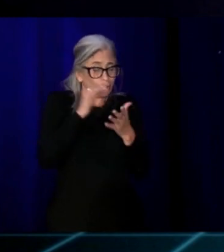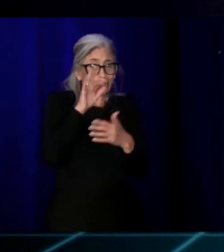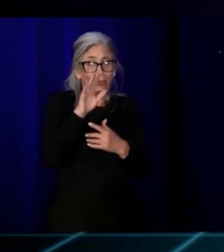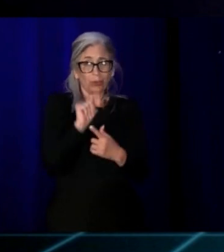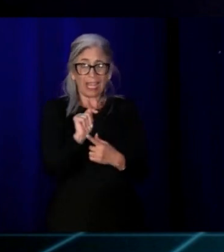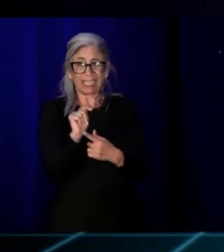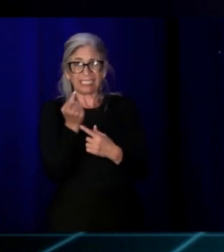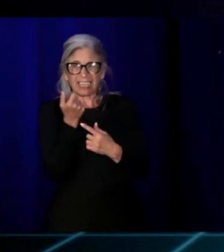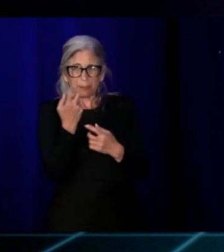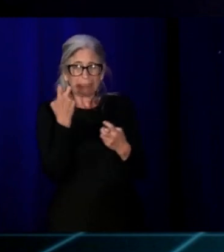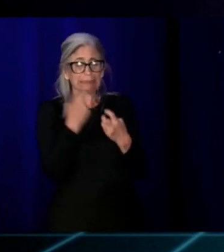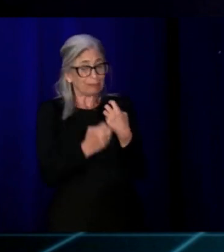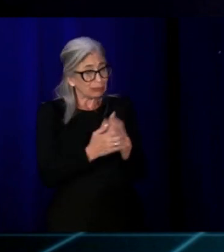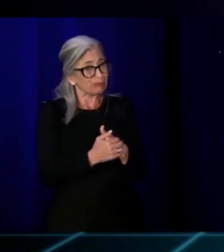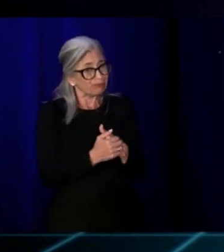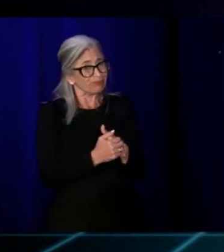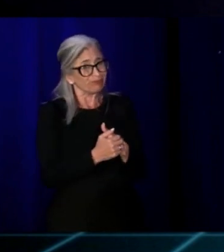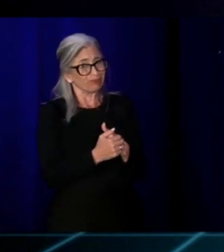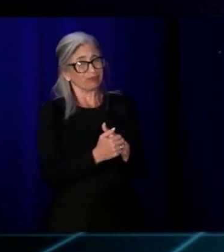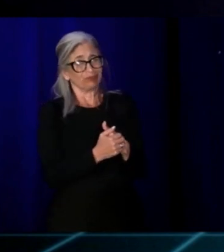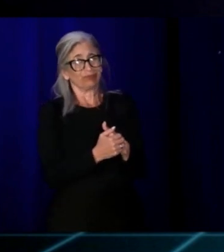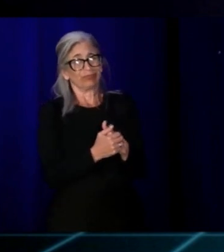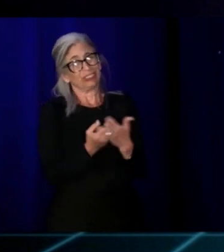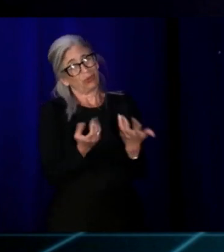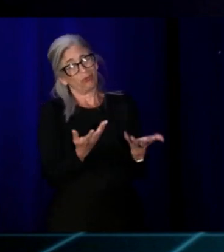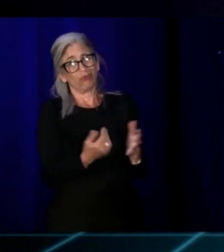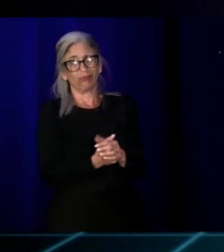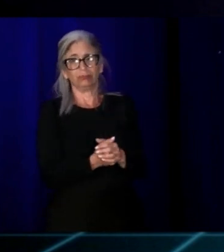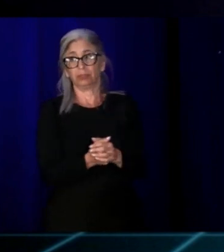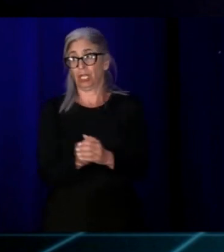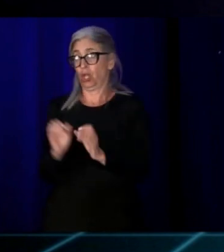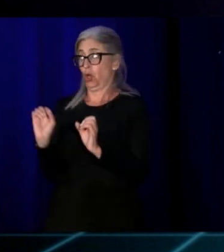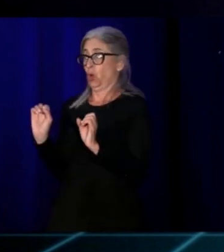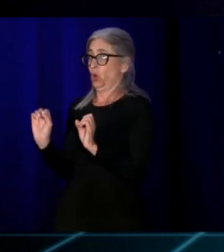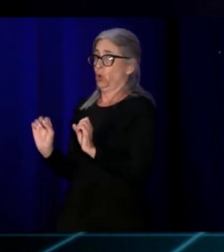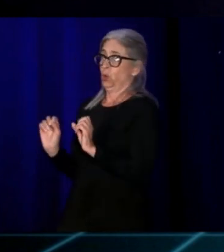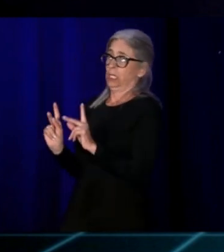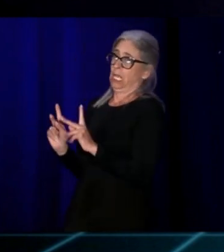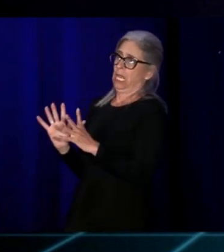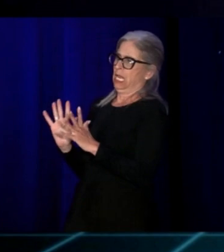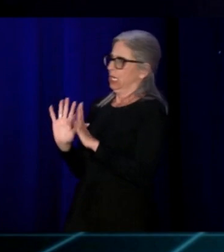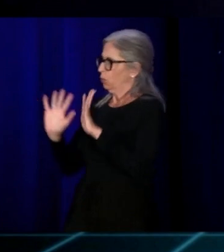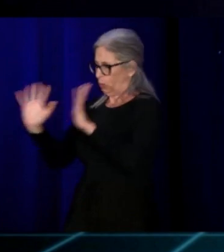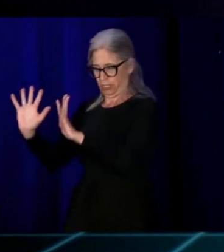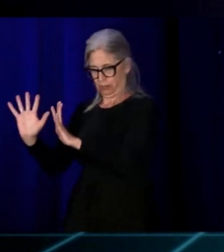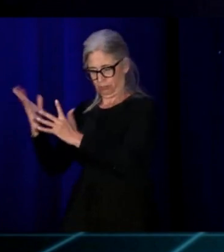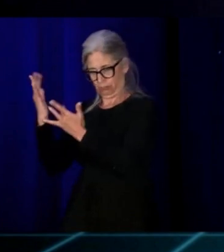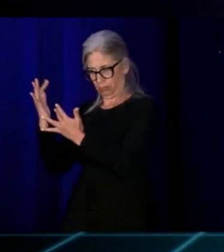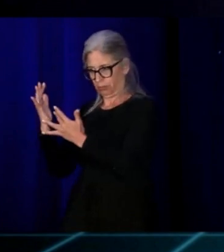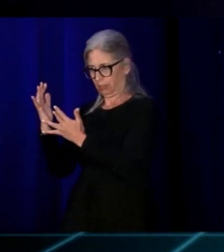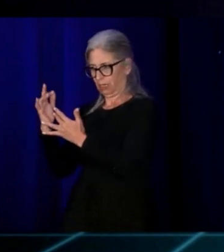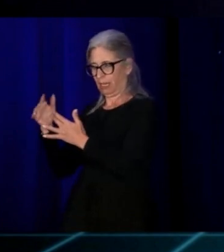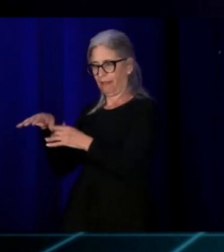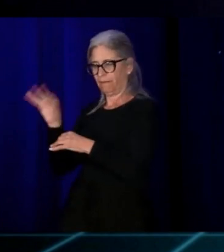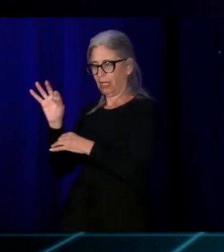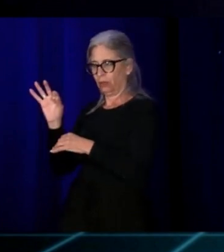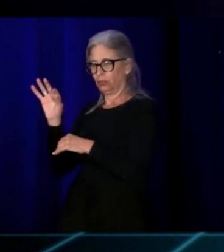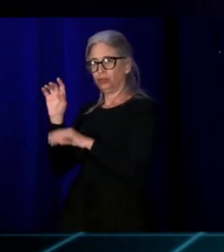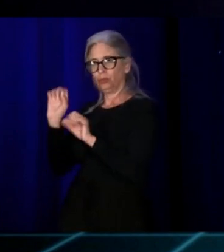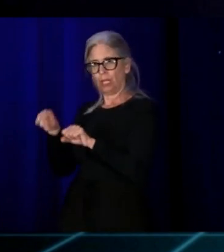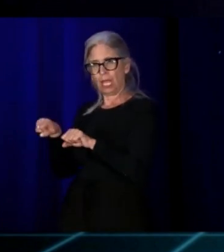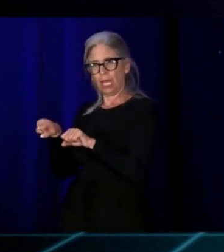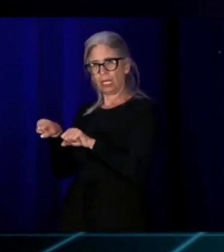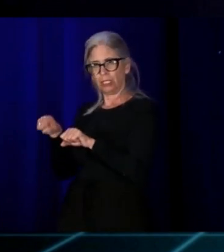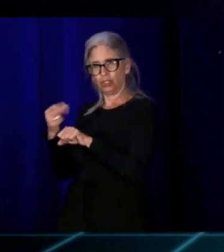going to be a little bit difficult. So, yeah. Okay. Actually, wait, hold on. I found that you can